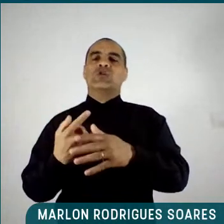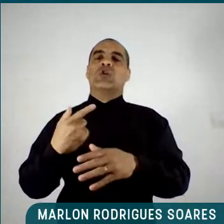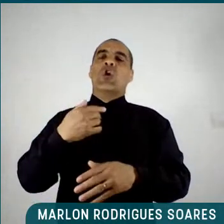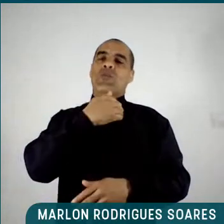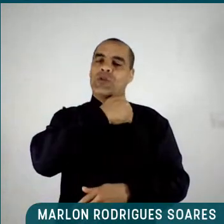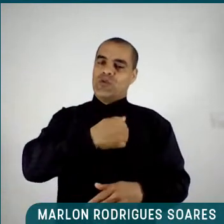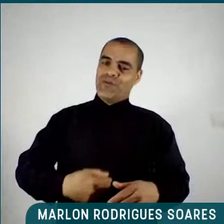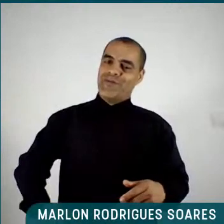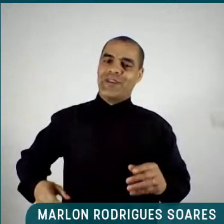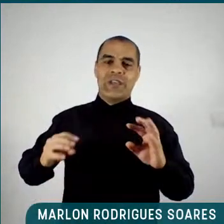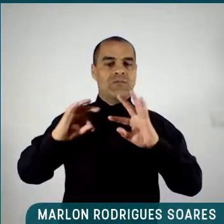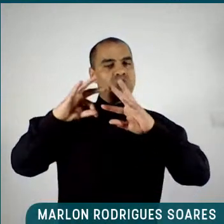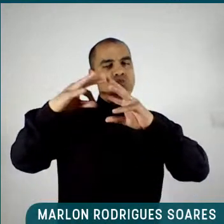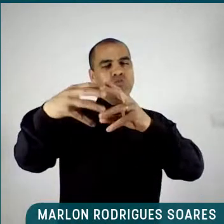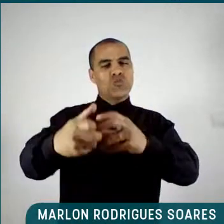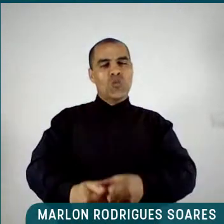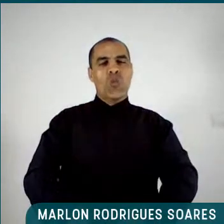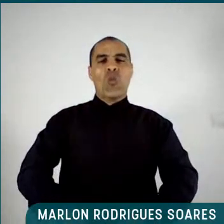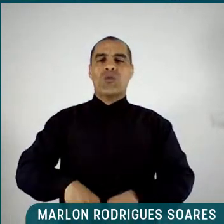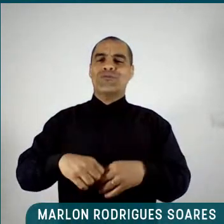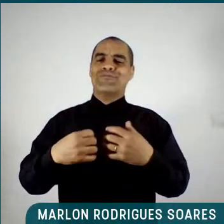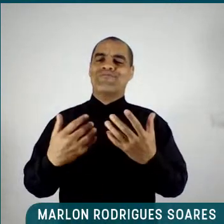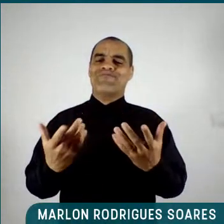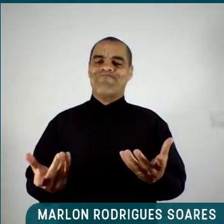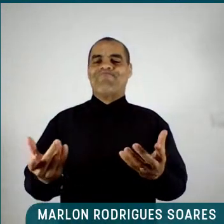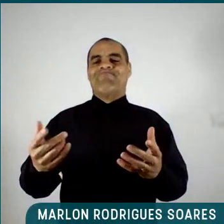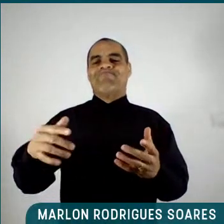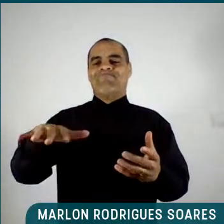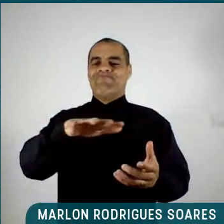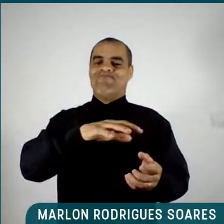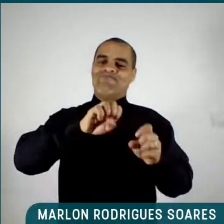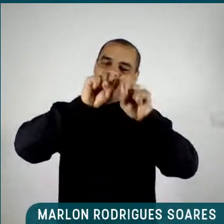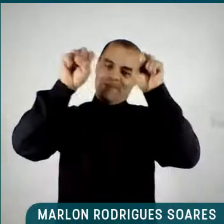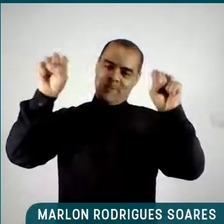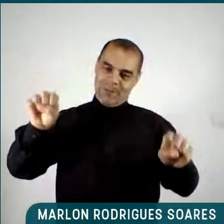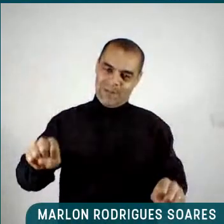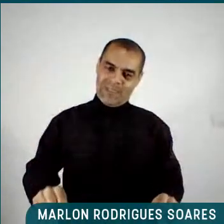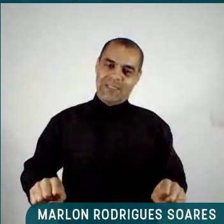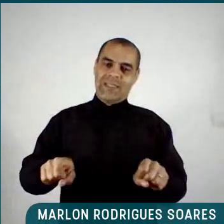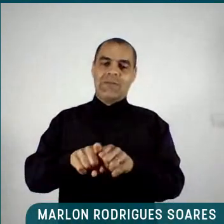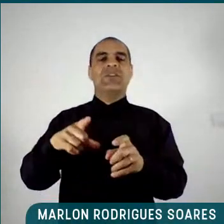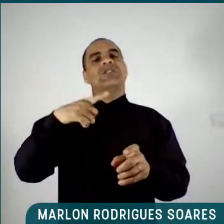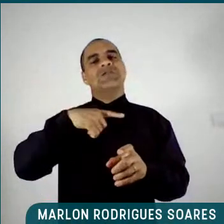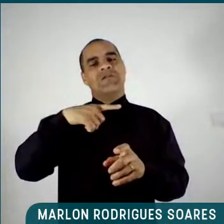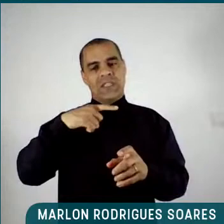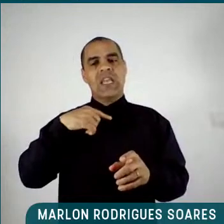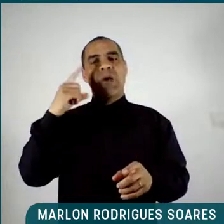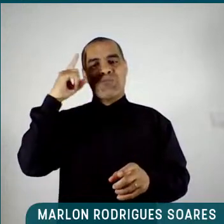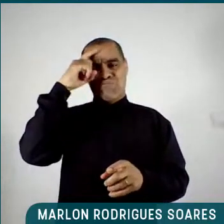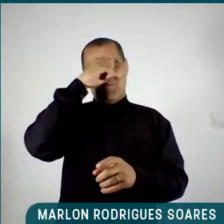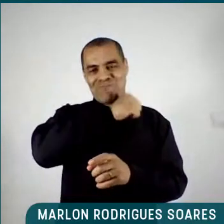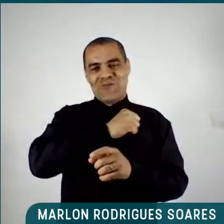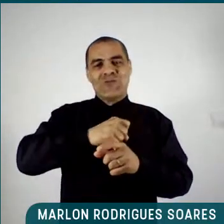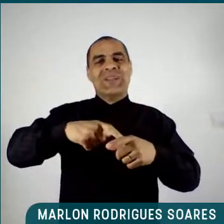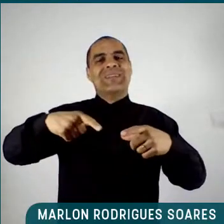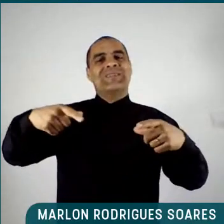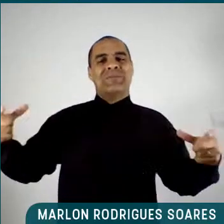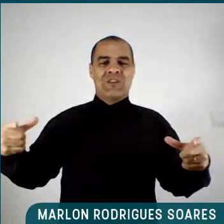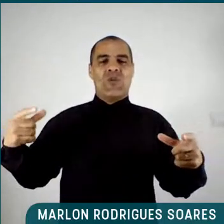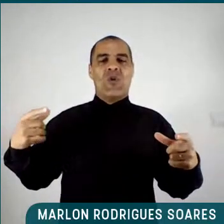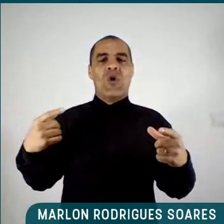bodies. Our bodies are not recognized by the government, by the institutions, by the society. So we